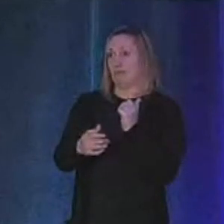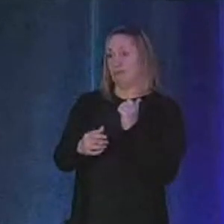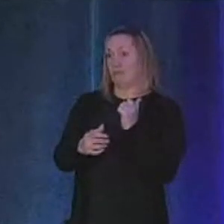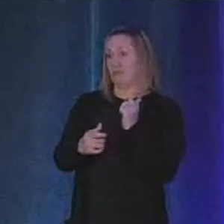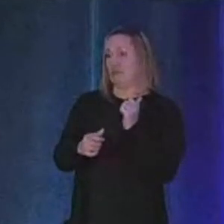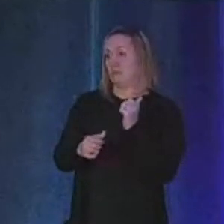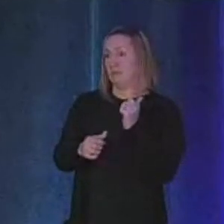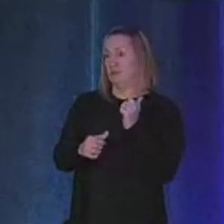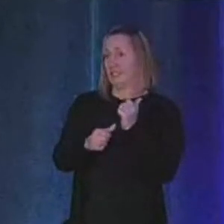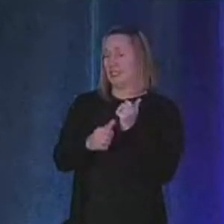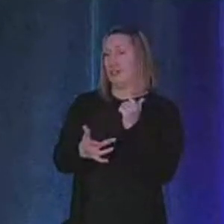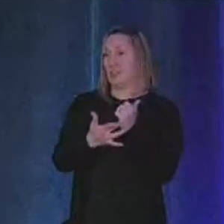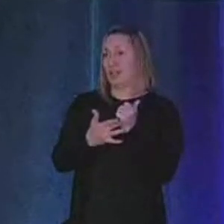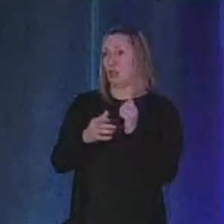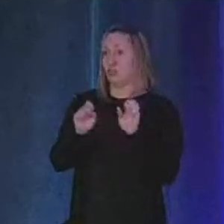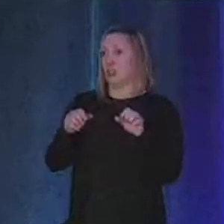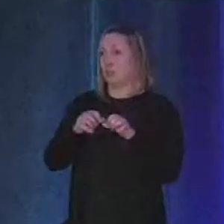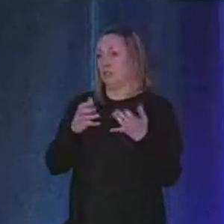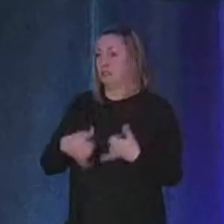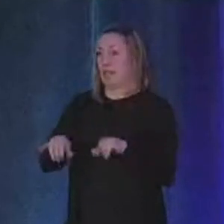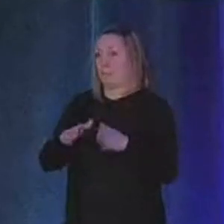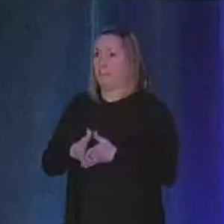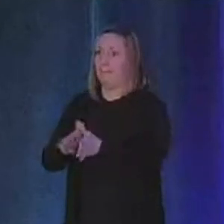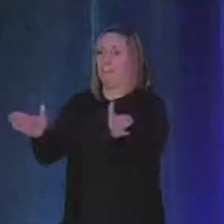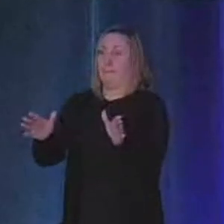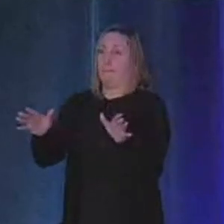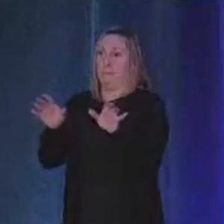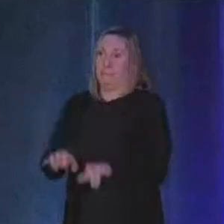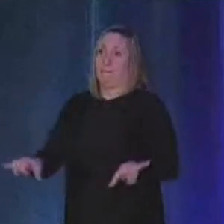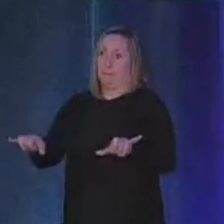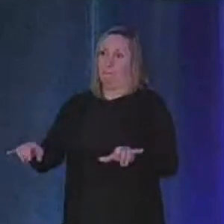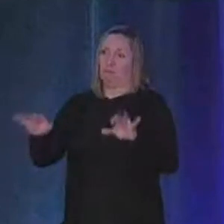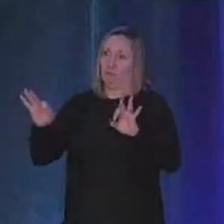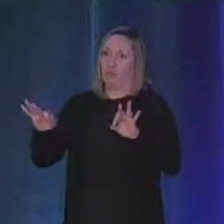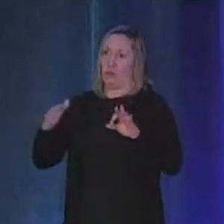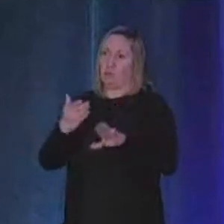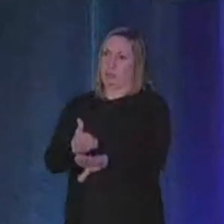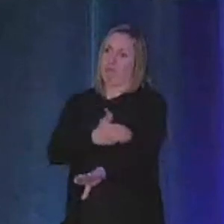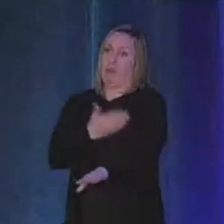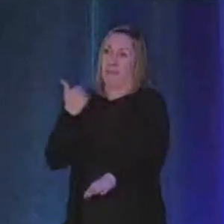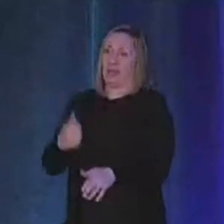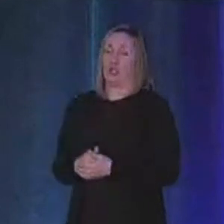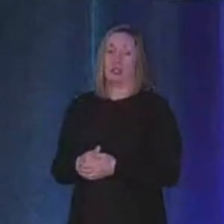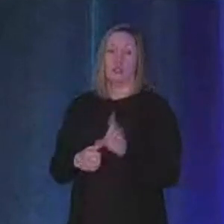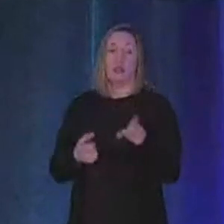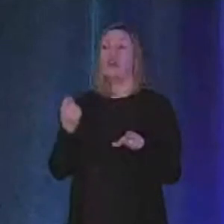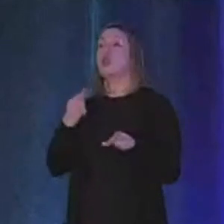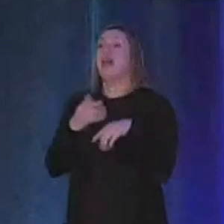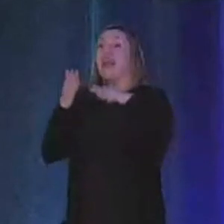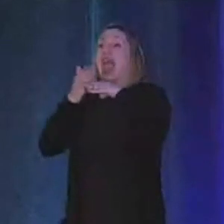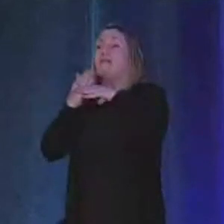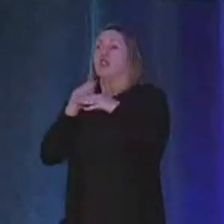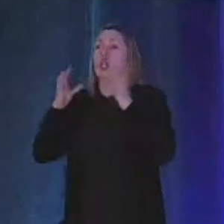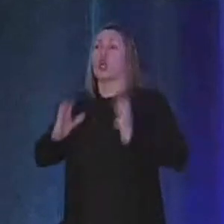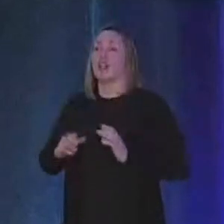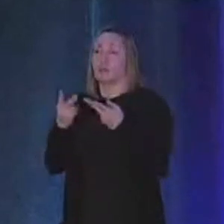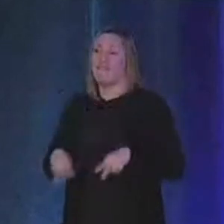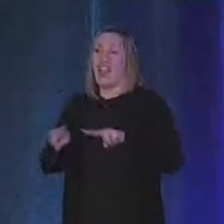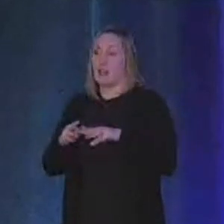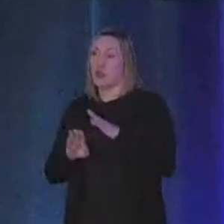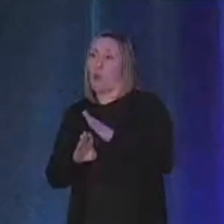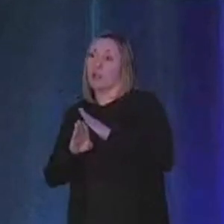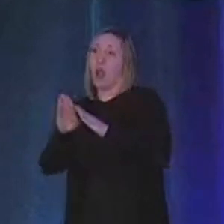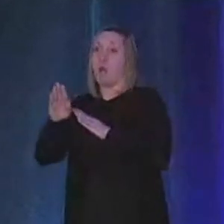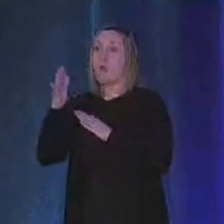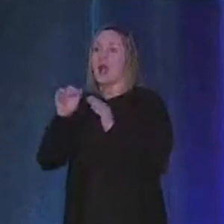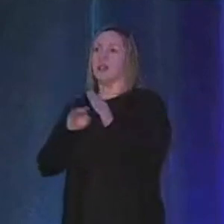The benefits here, in terms of just thinking about it, you have average customer value going up. The reason is because these are like